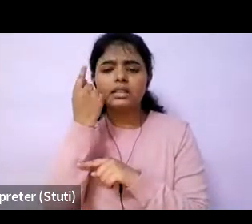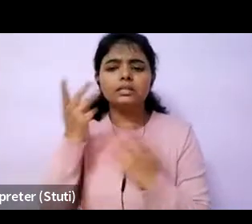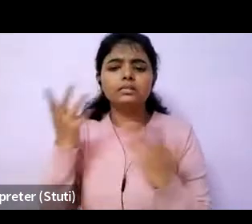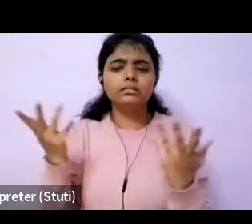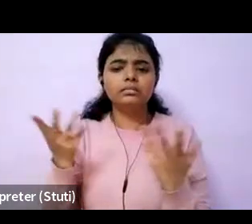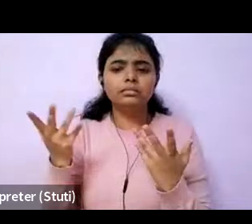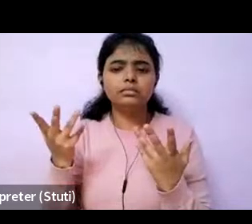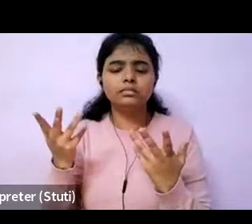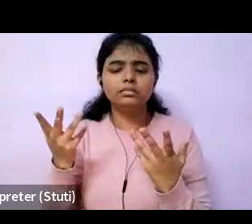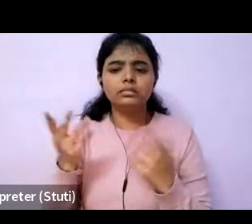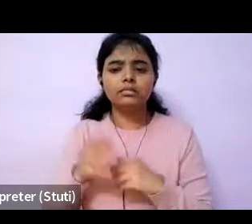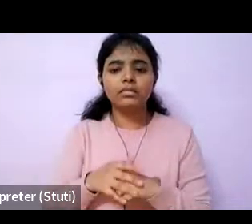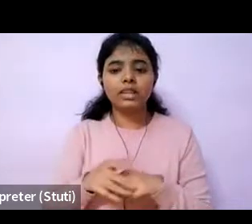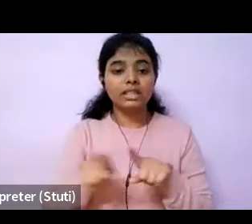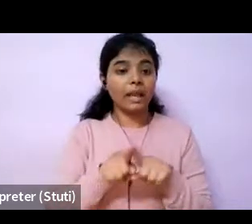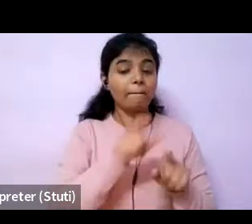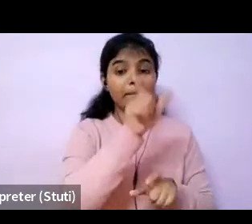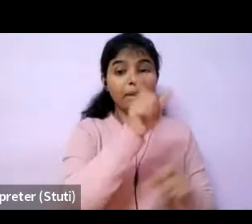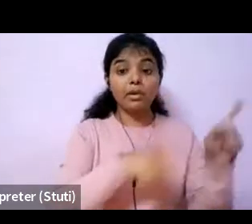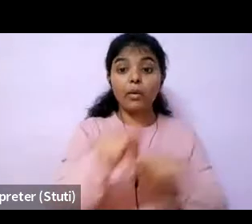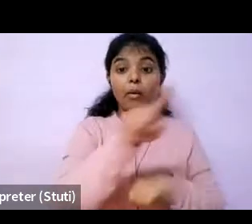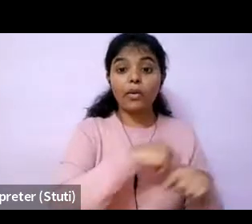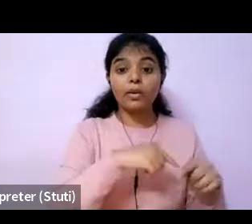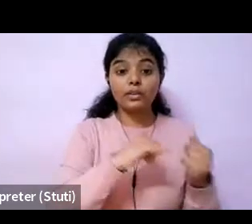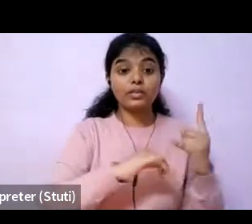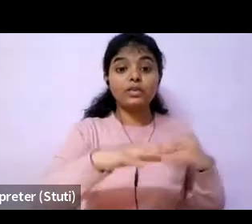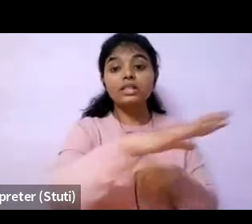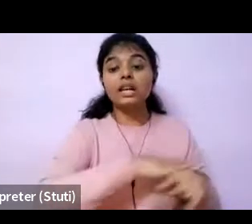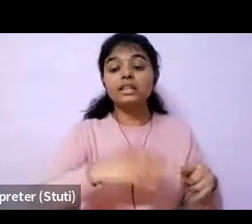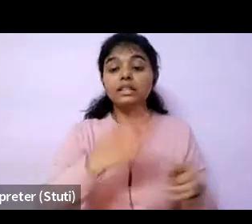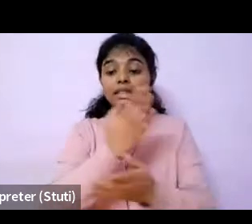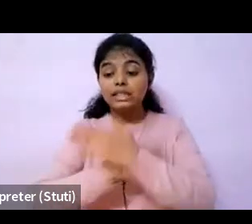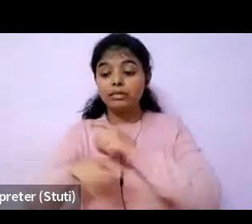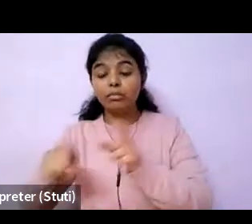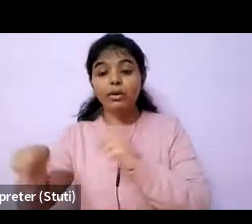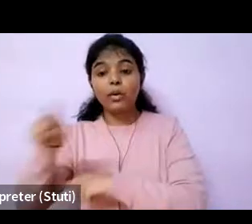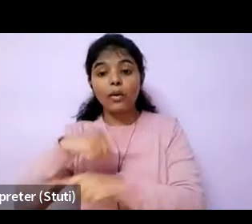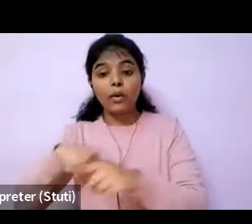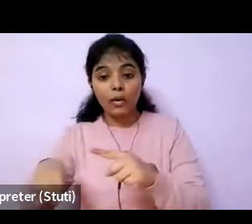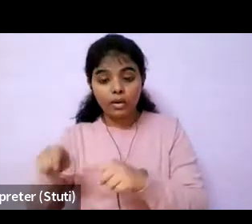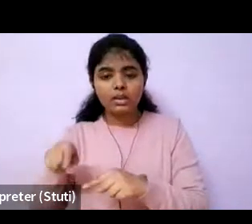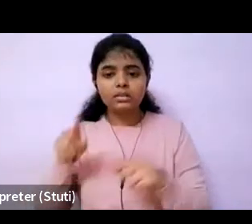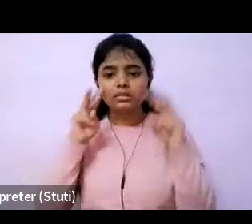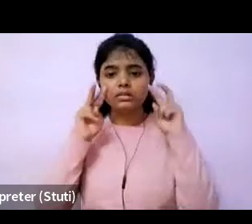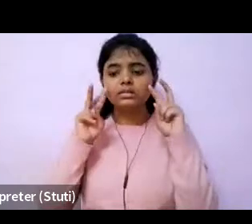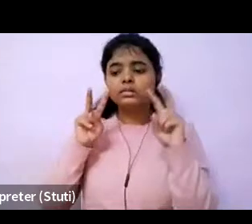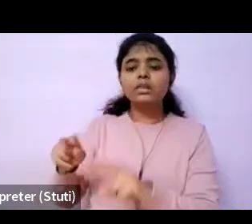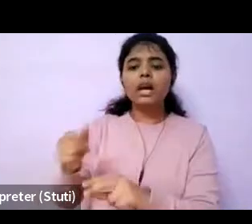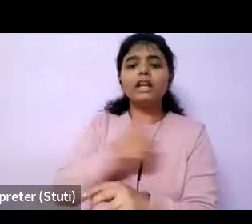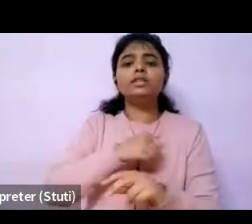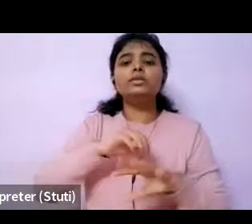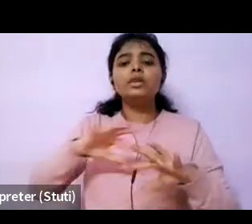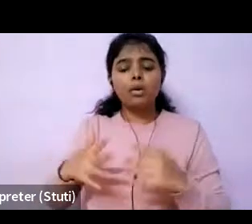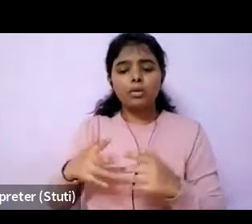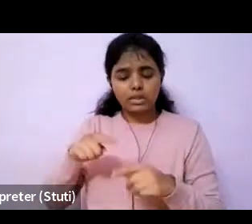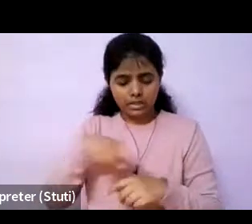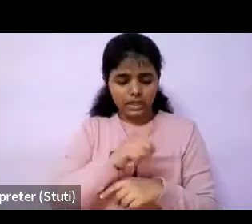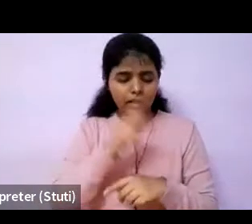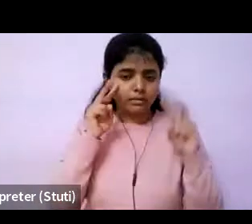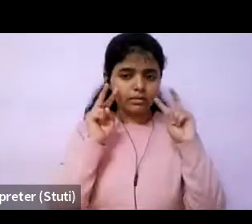were treating the disabled people as abnormal was something that was